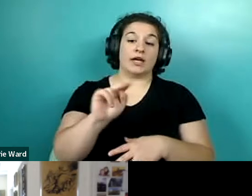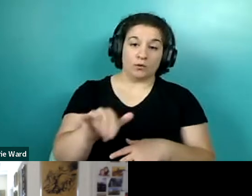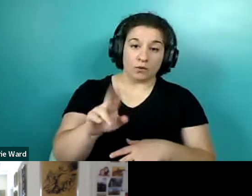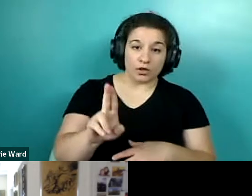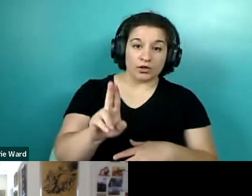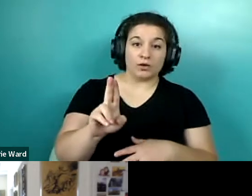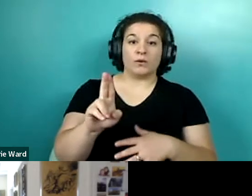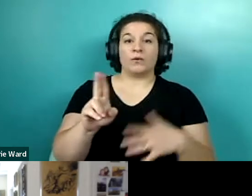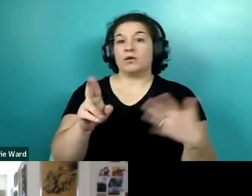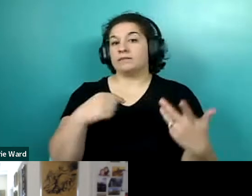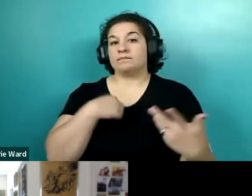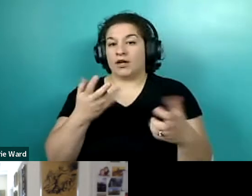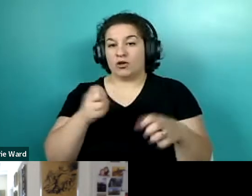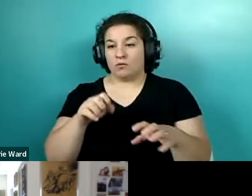this.